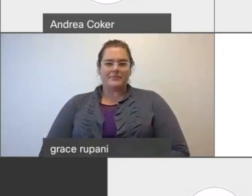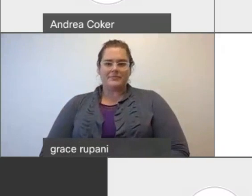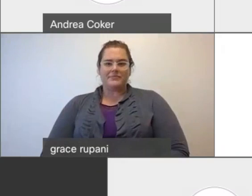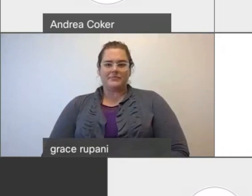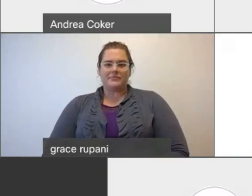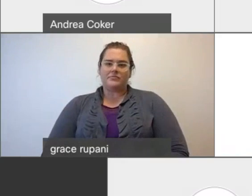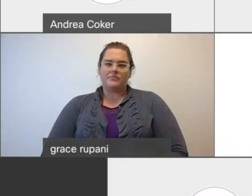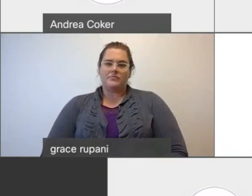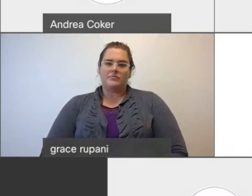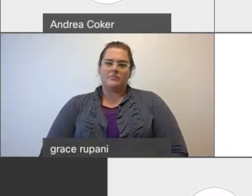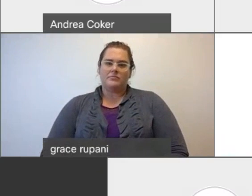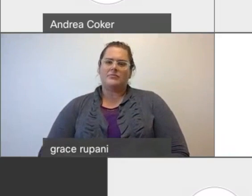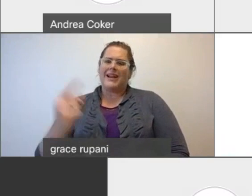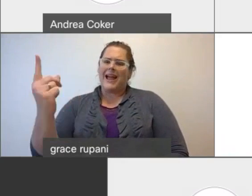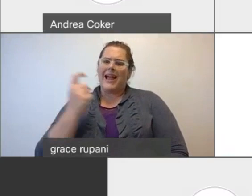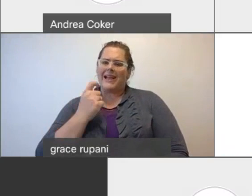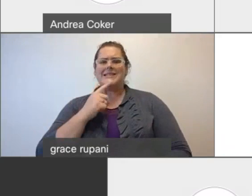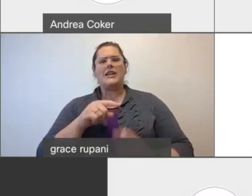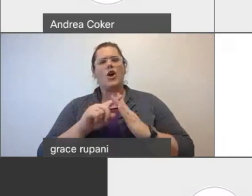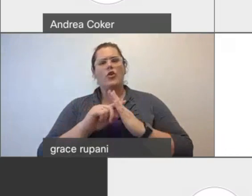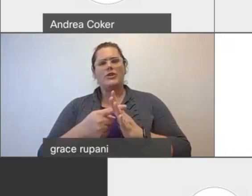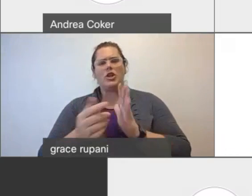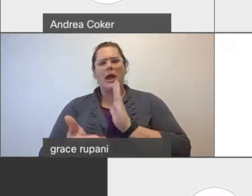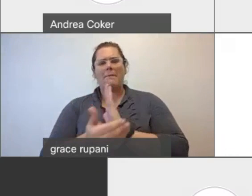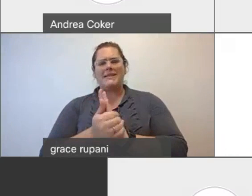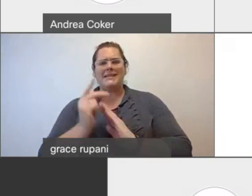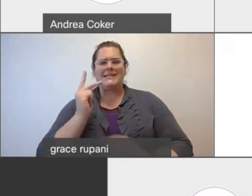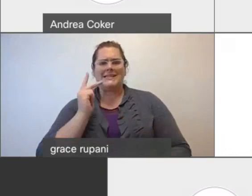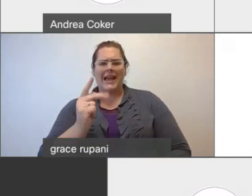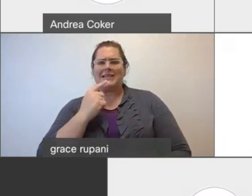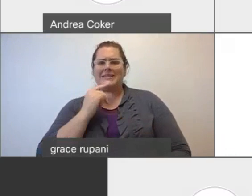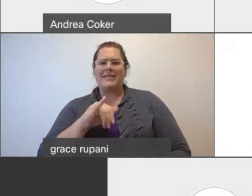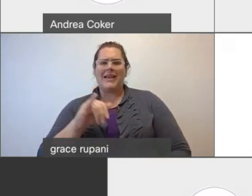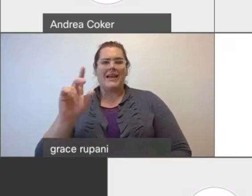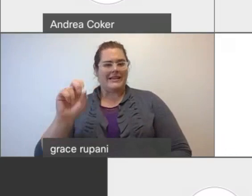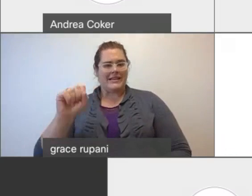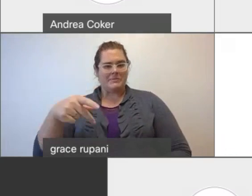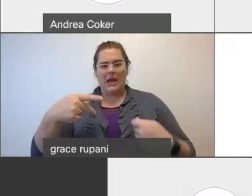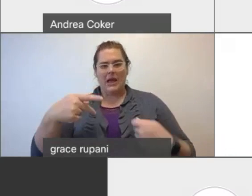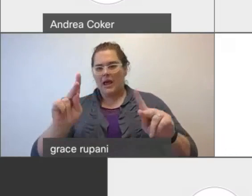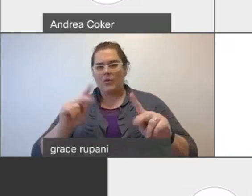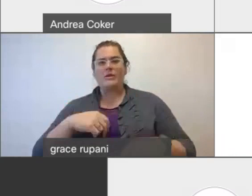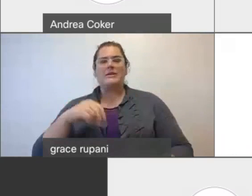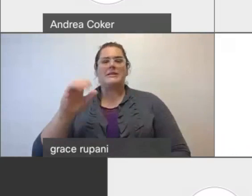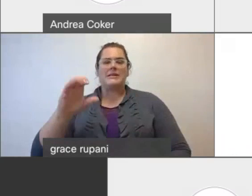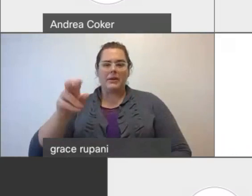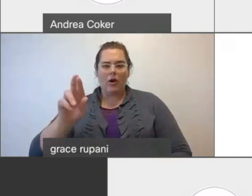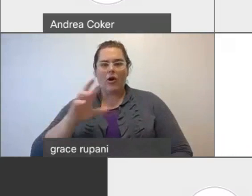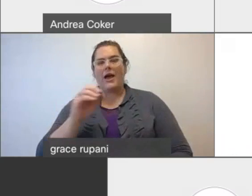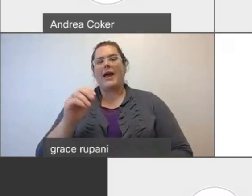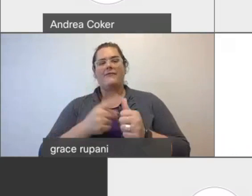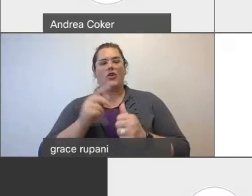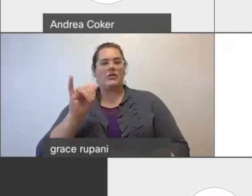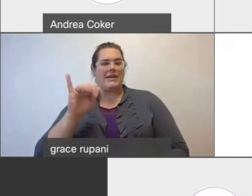In the original Appendix K provision allowing DSPs to do CPR first aid refresher training online in lieu